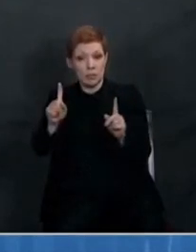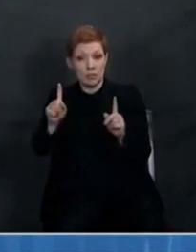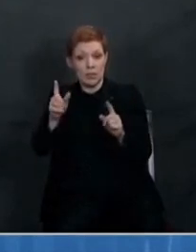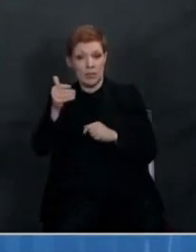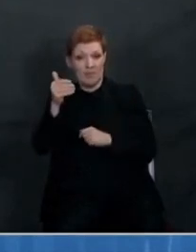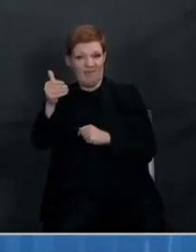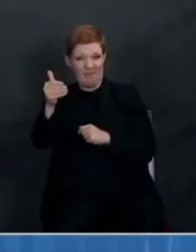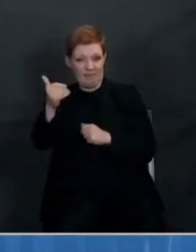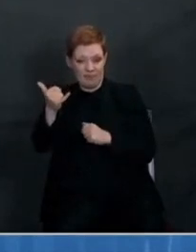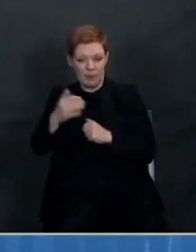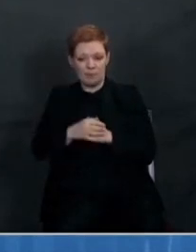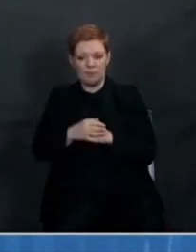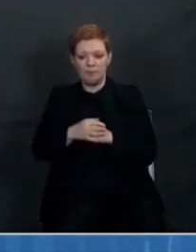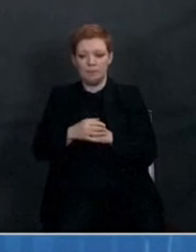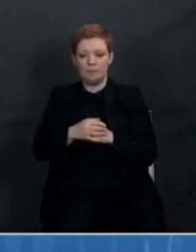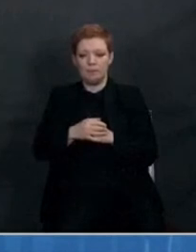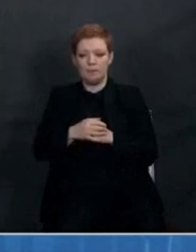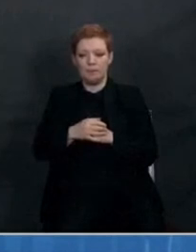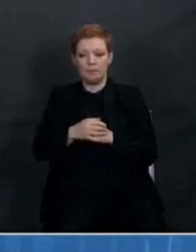we understand is that